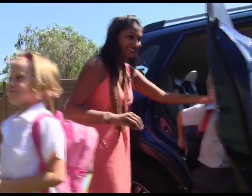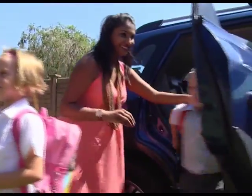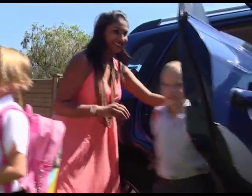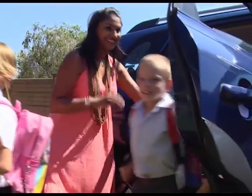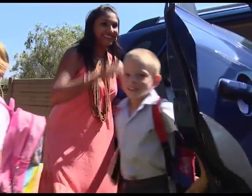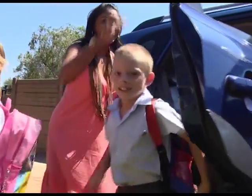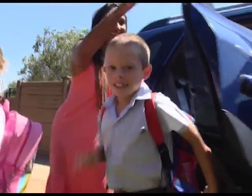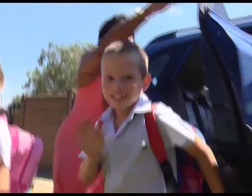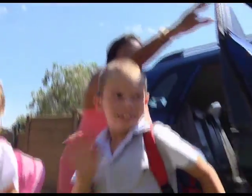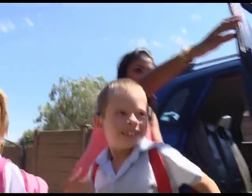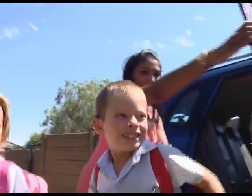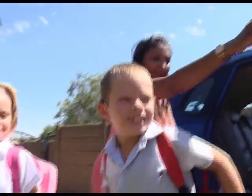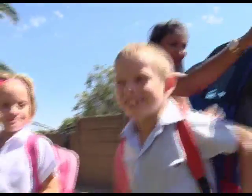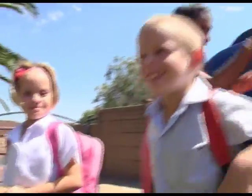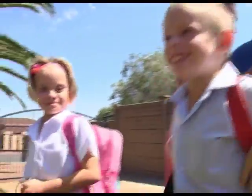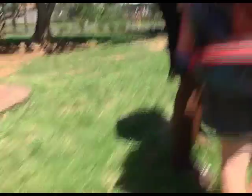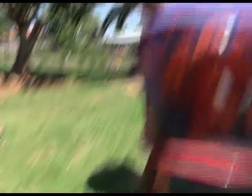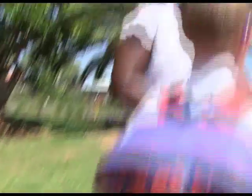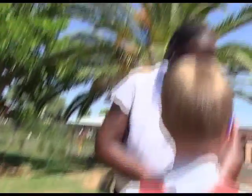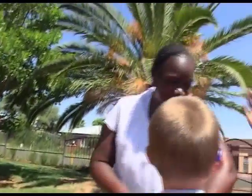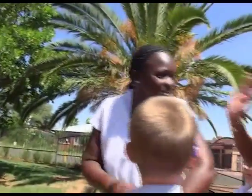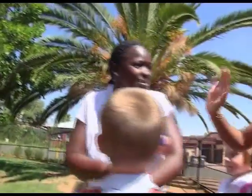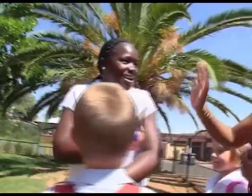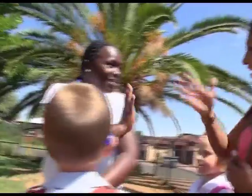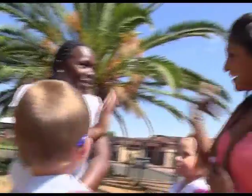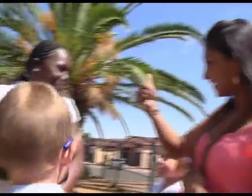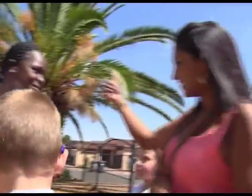Hello. Hello.